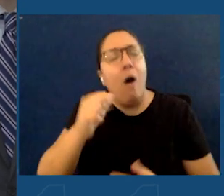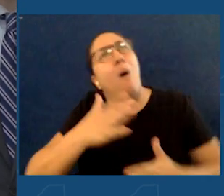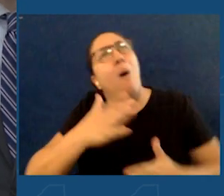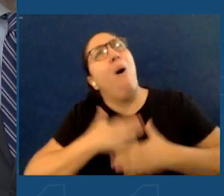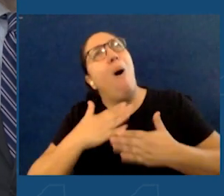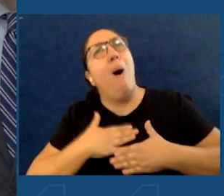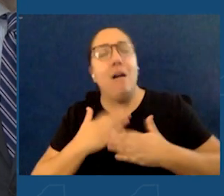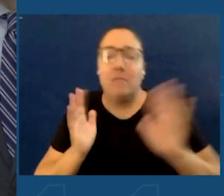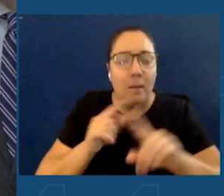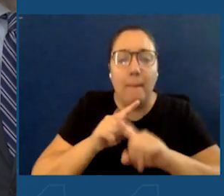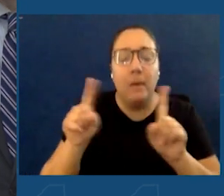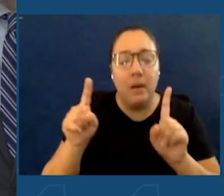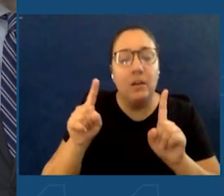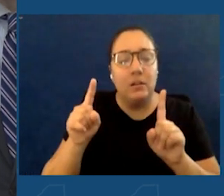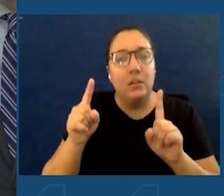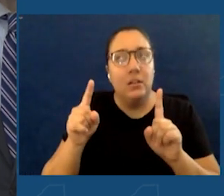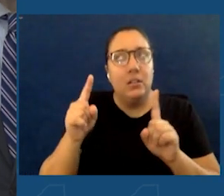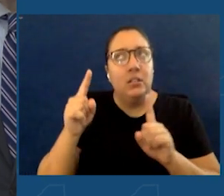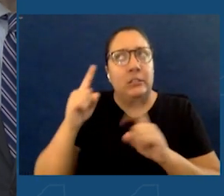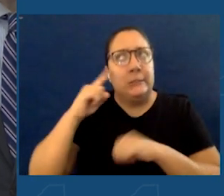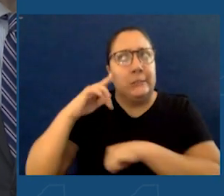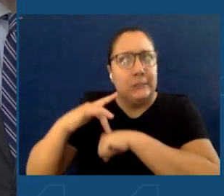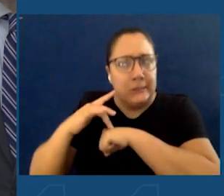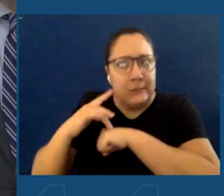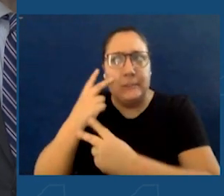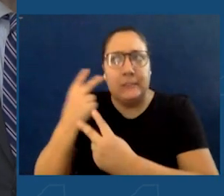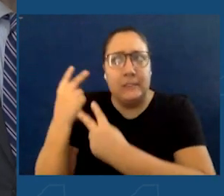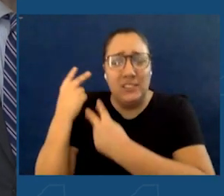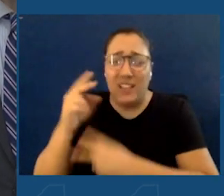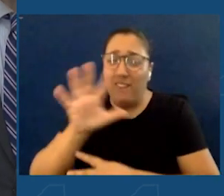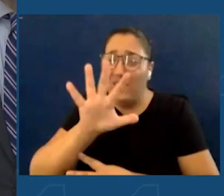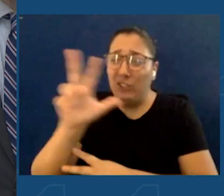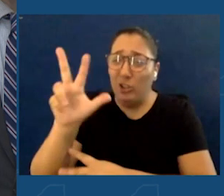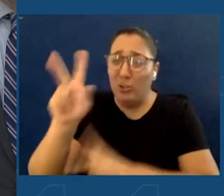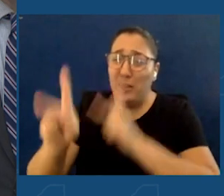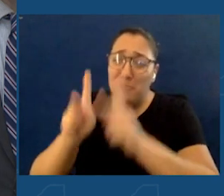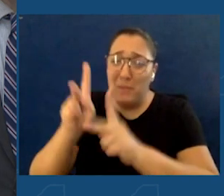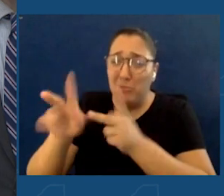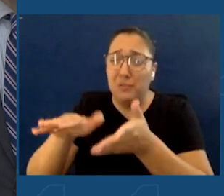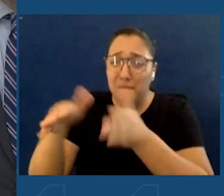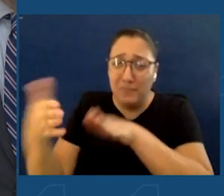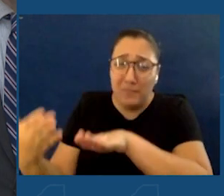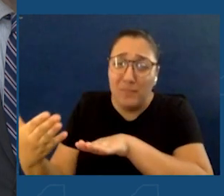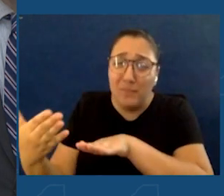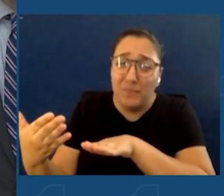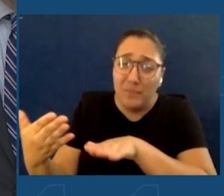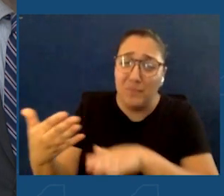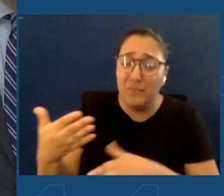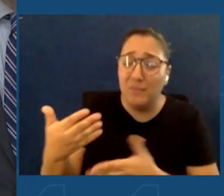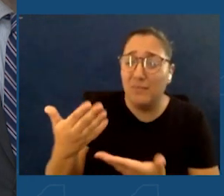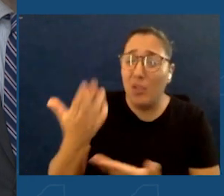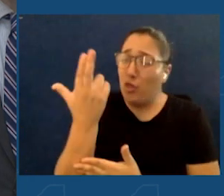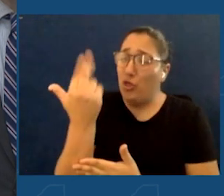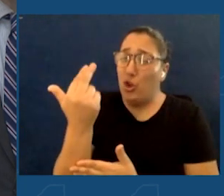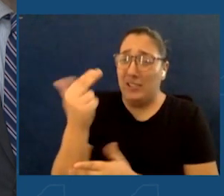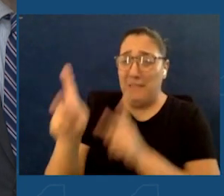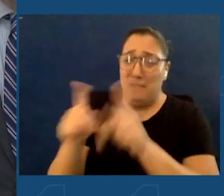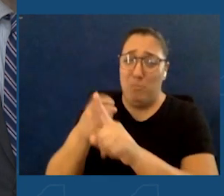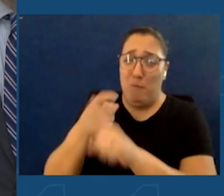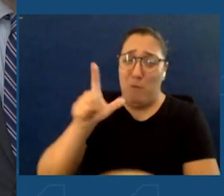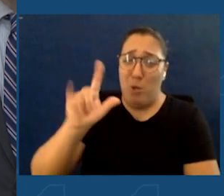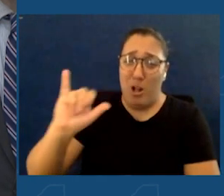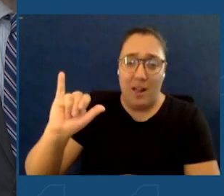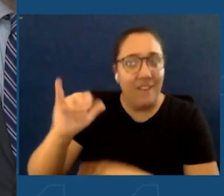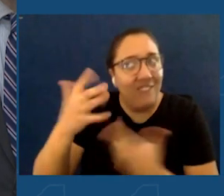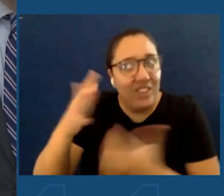of New Yorkers, 53, including 13 Long Islanders. Families still grieving a decade later, never